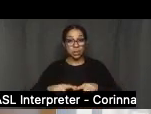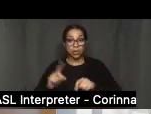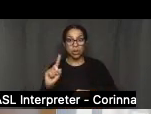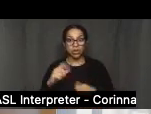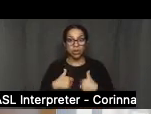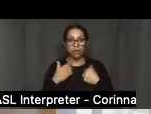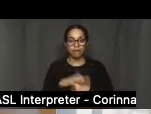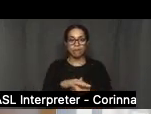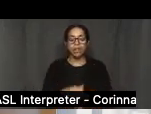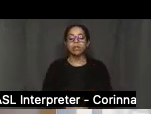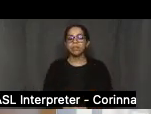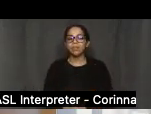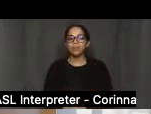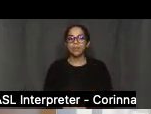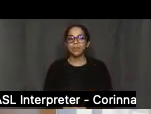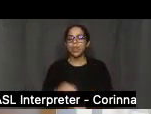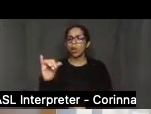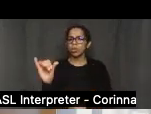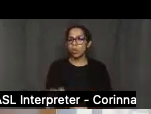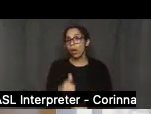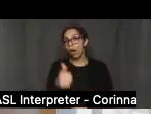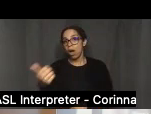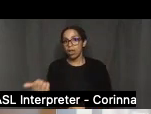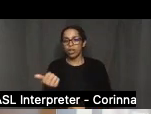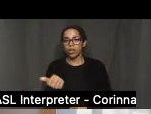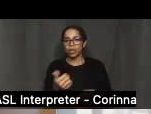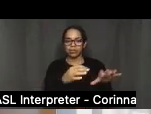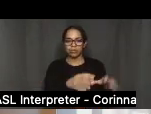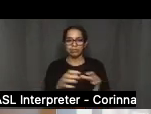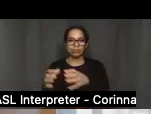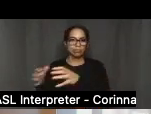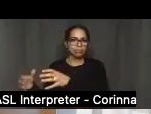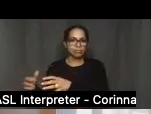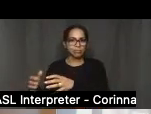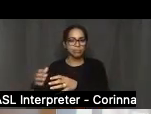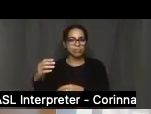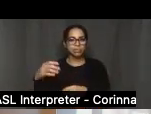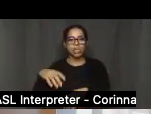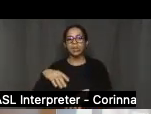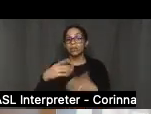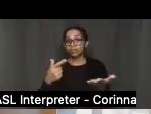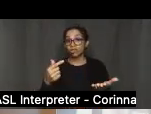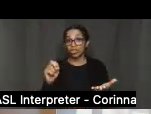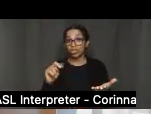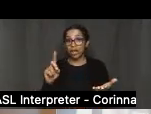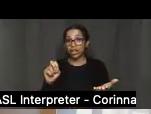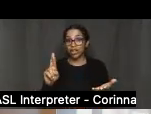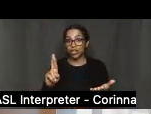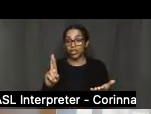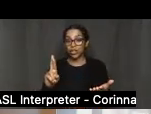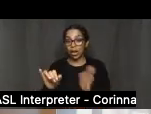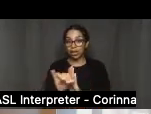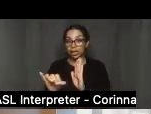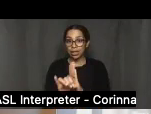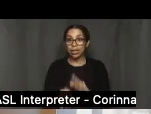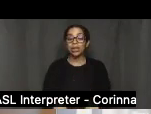And we also see differences by other demographic factors, including gender identity. So Coloradans who identify